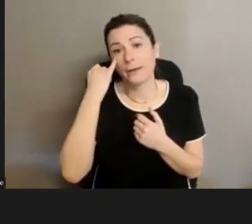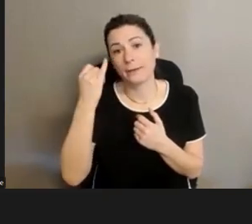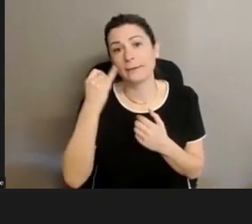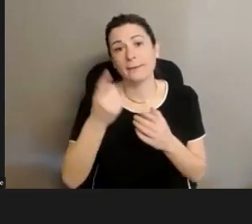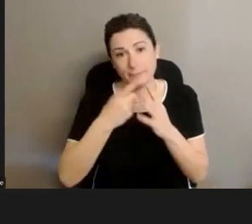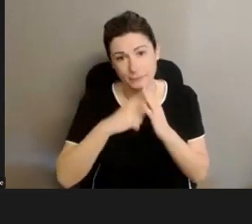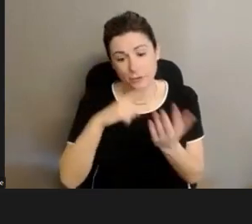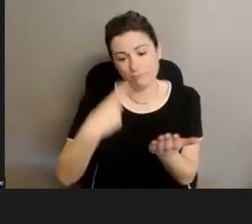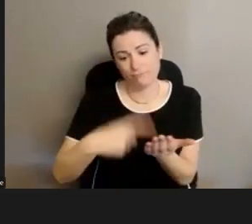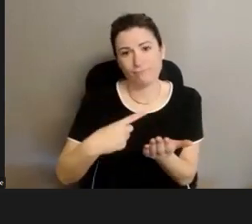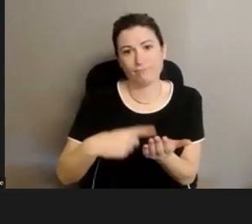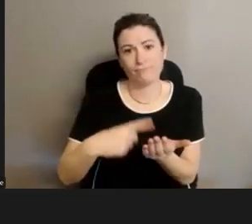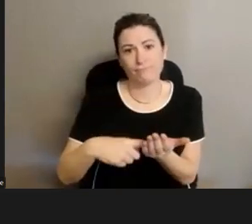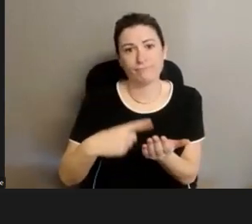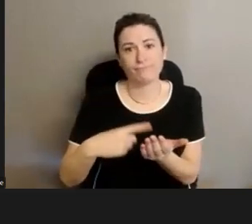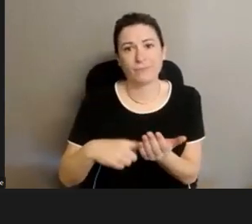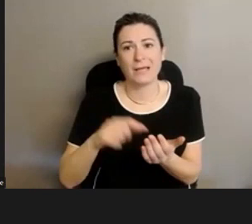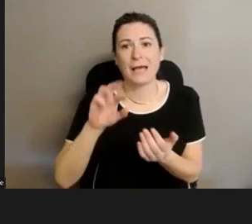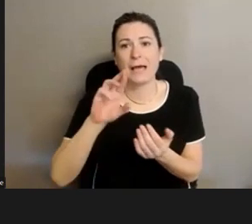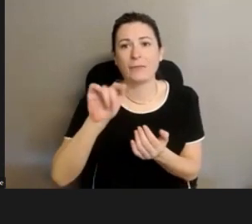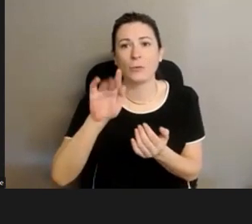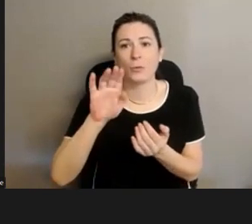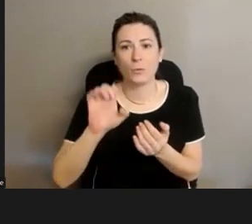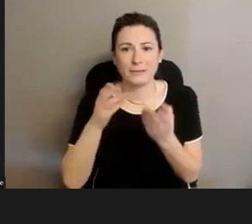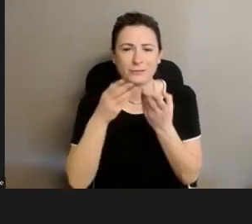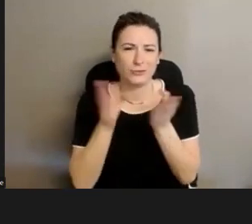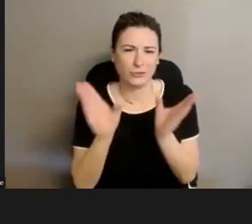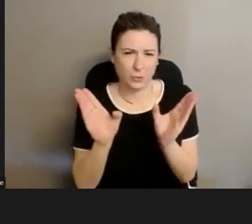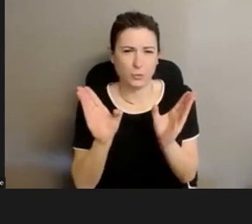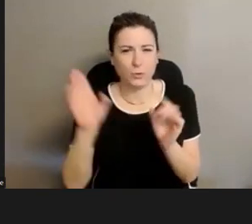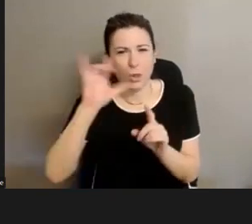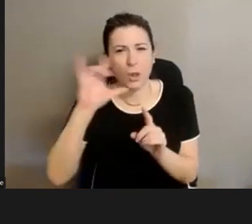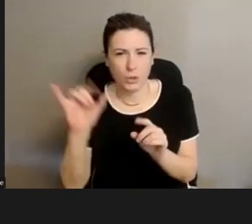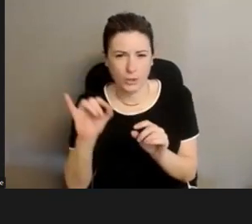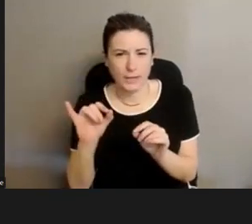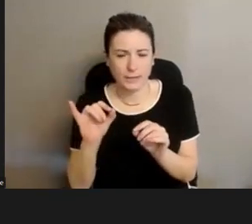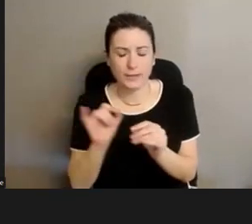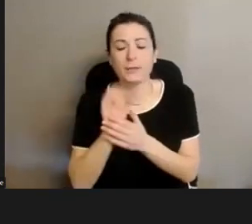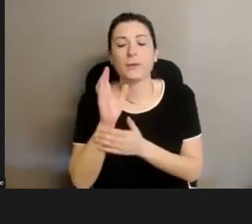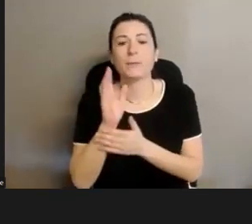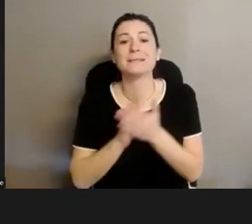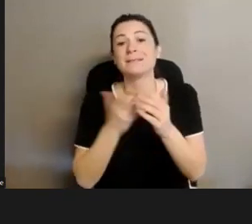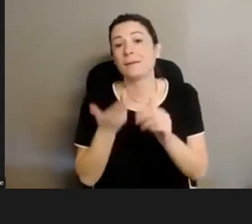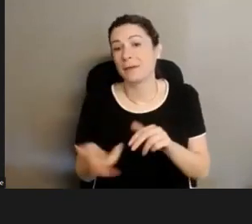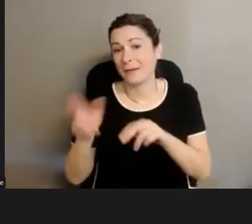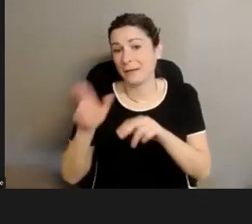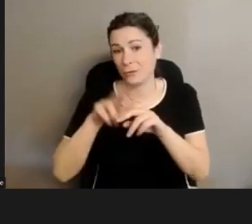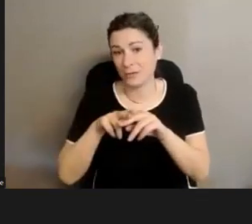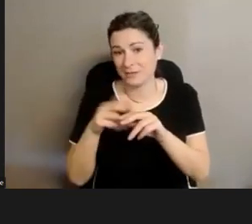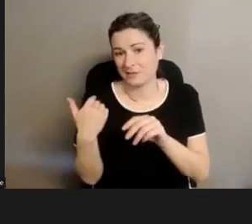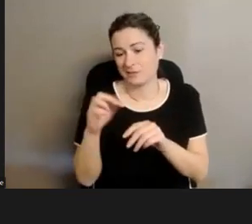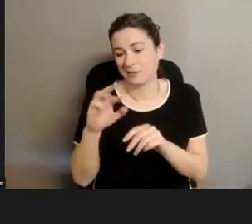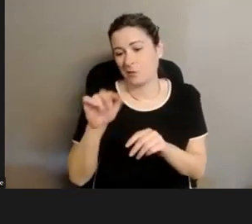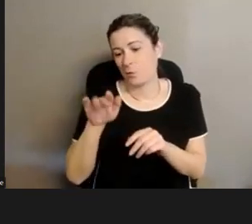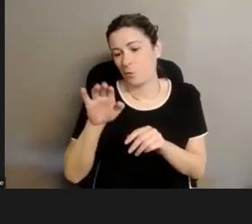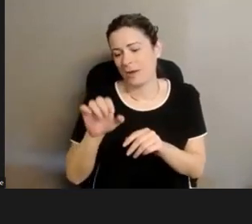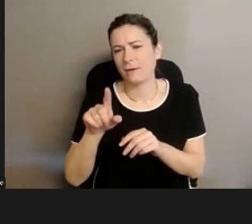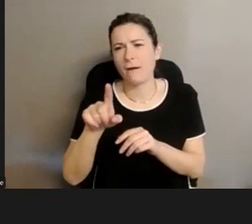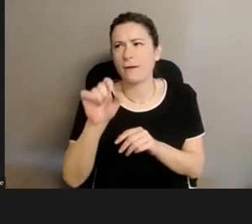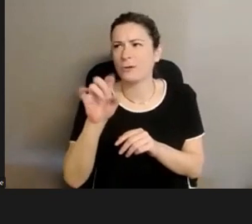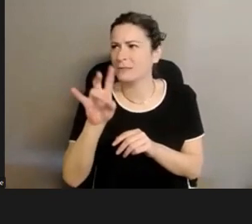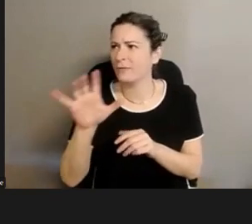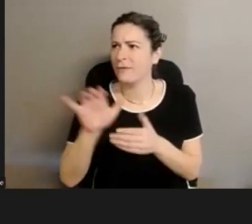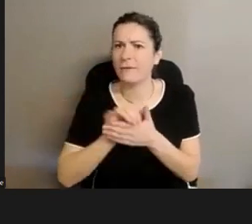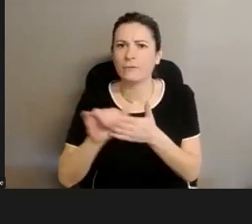how low it is. There were some increases to the rate in 2021, a $175 increase